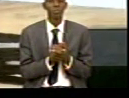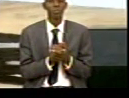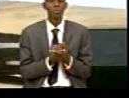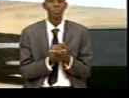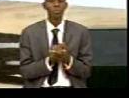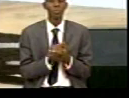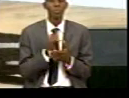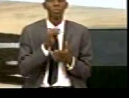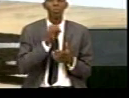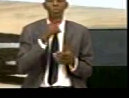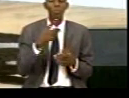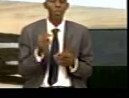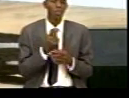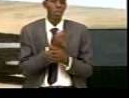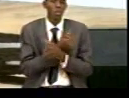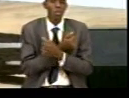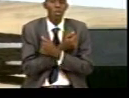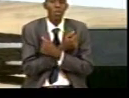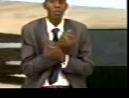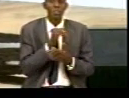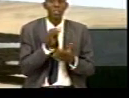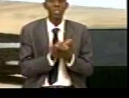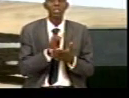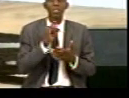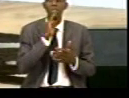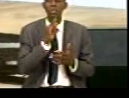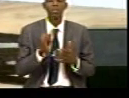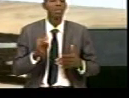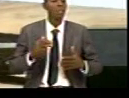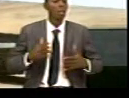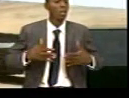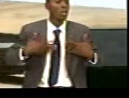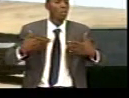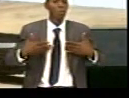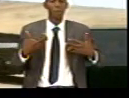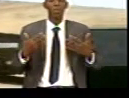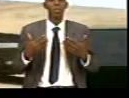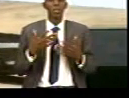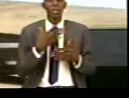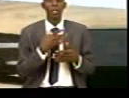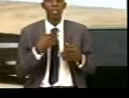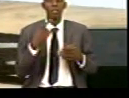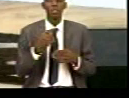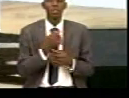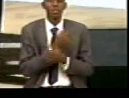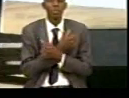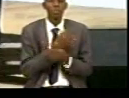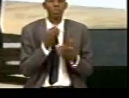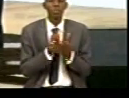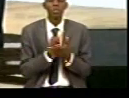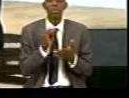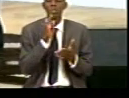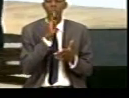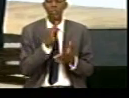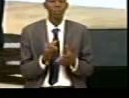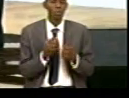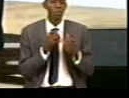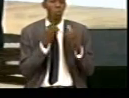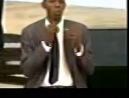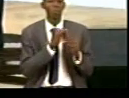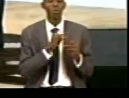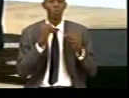of love. The love that is excited, exuberant, and the love that is full, and the love that